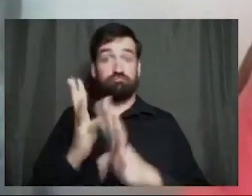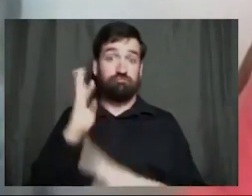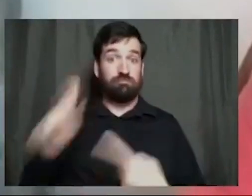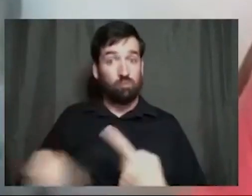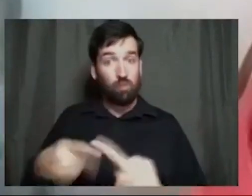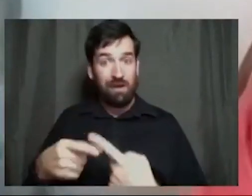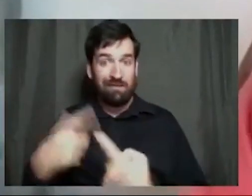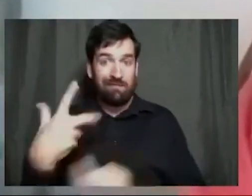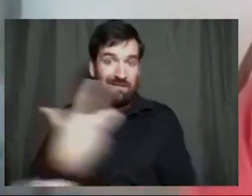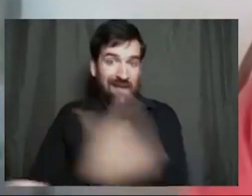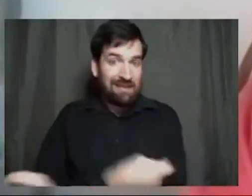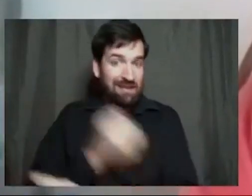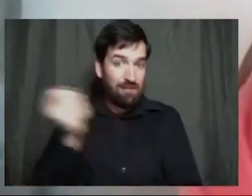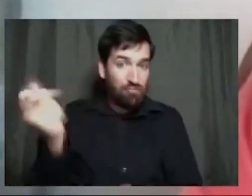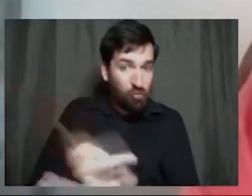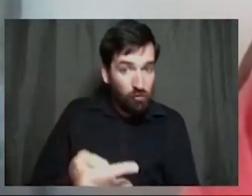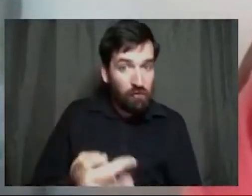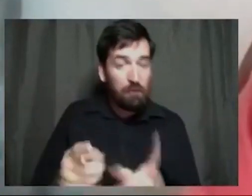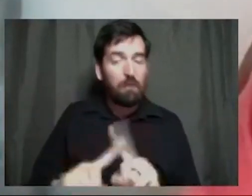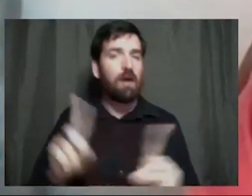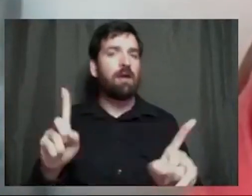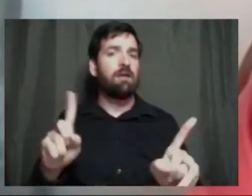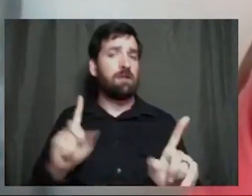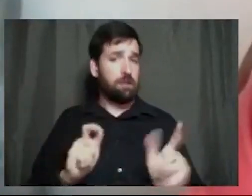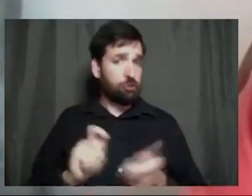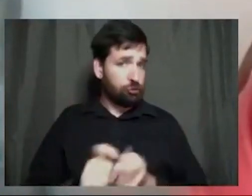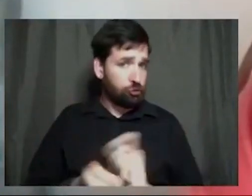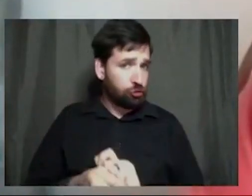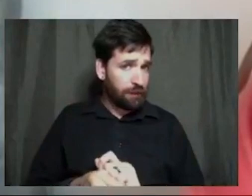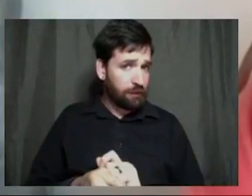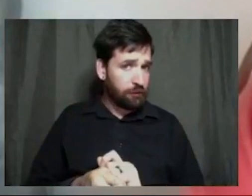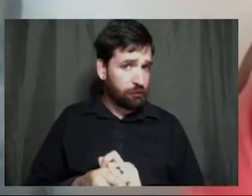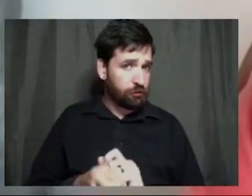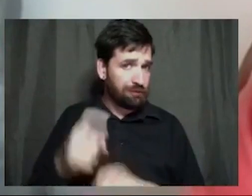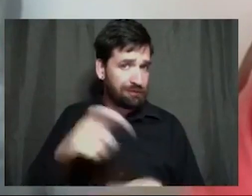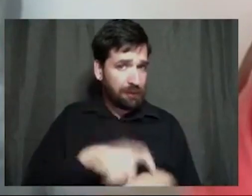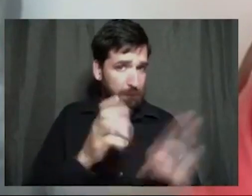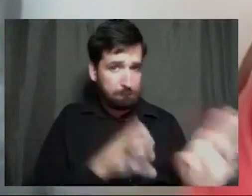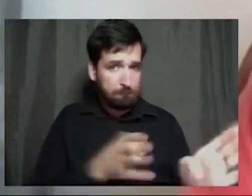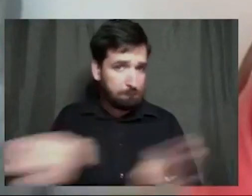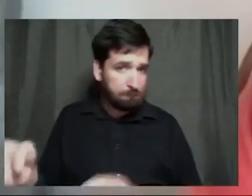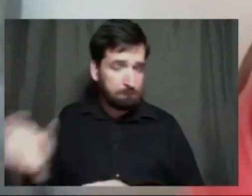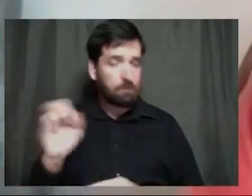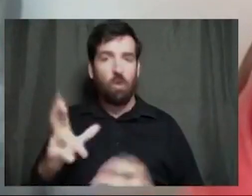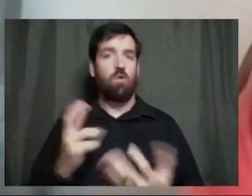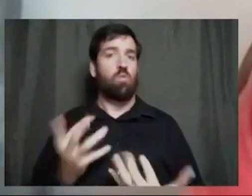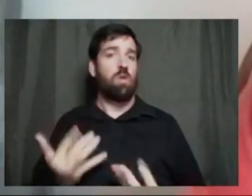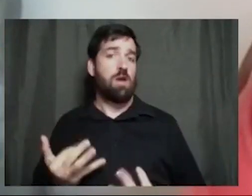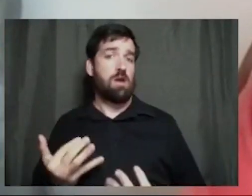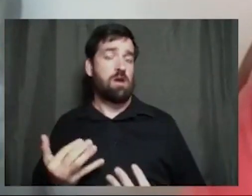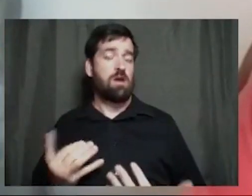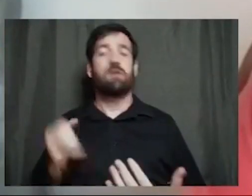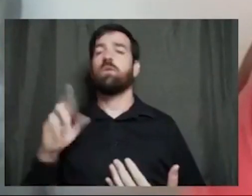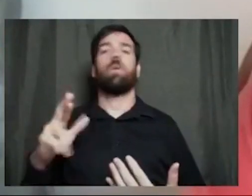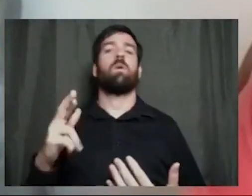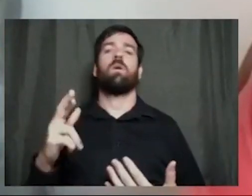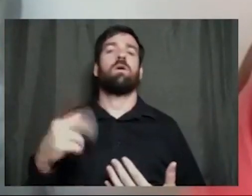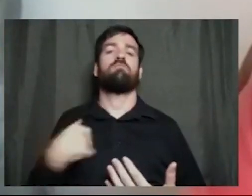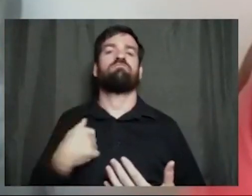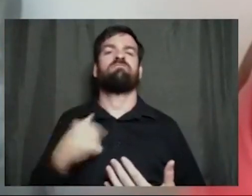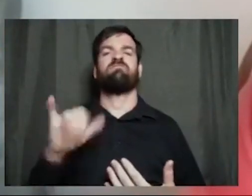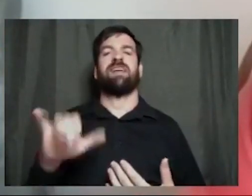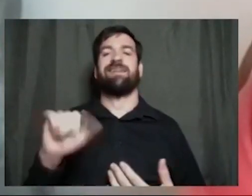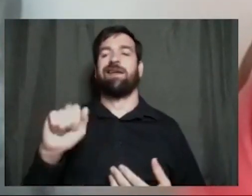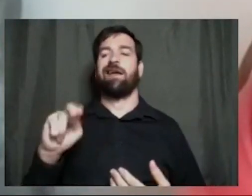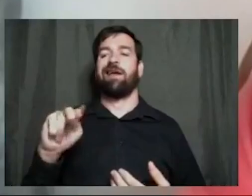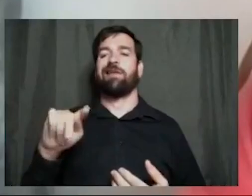approved, but I'm just curious if this kind of changes our timeline and if we should hold off for a while, or what kind of that antibody